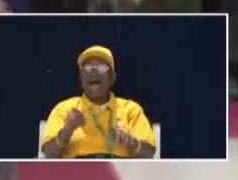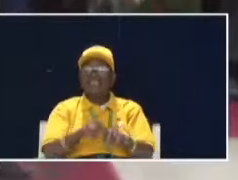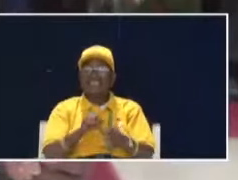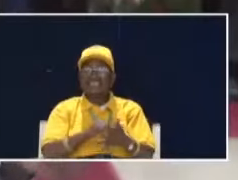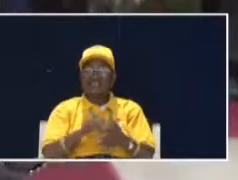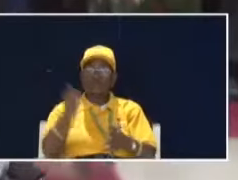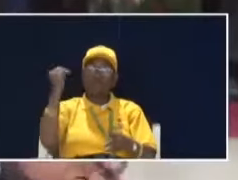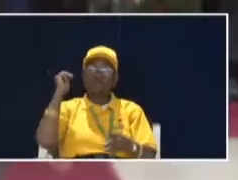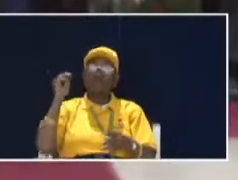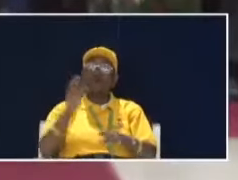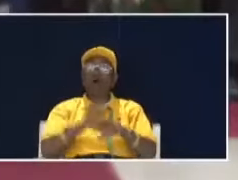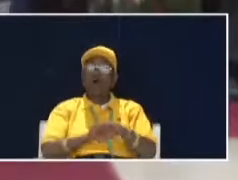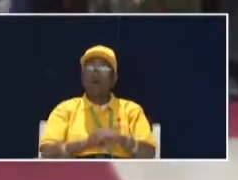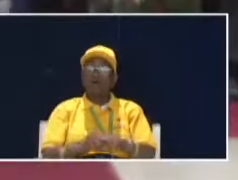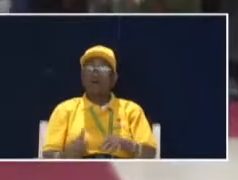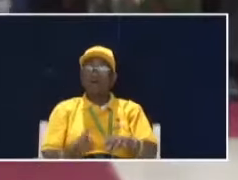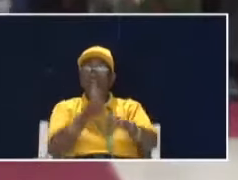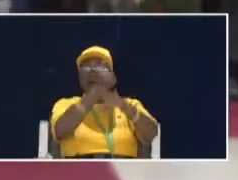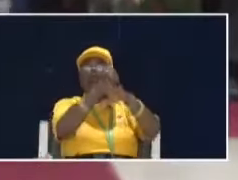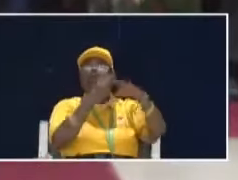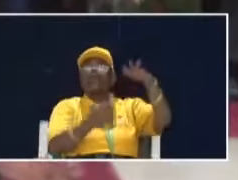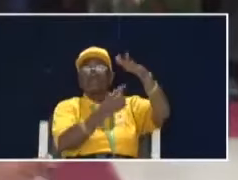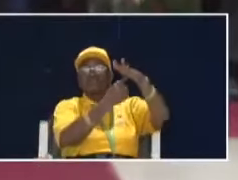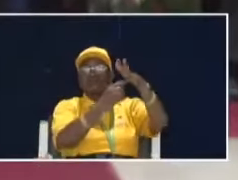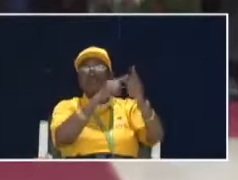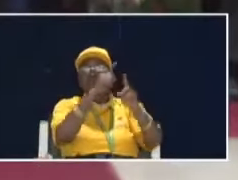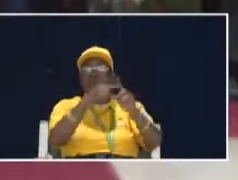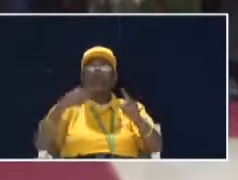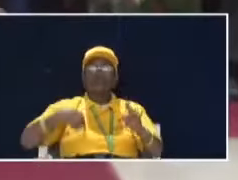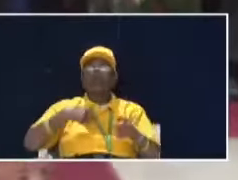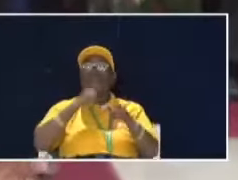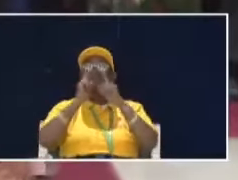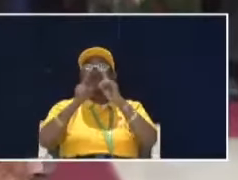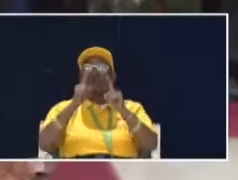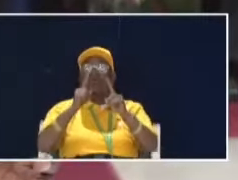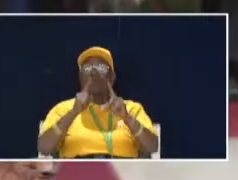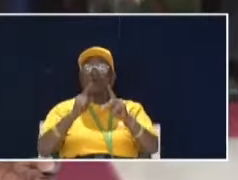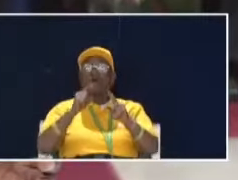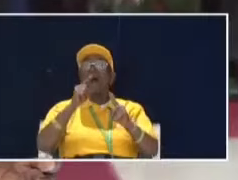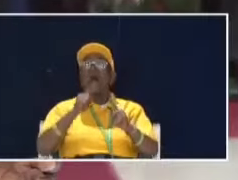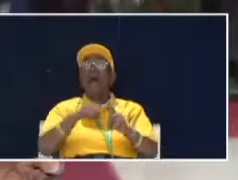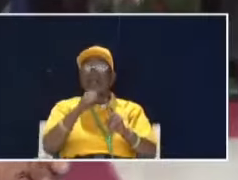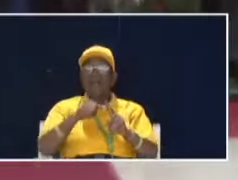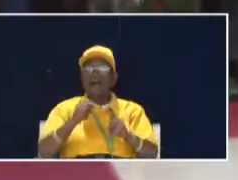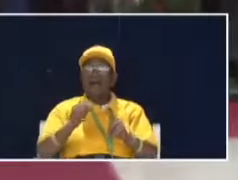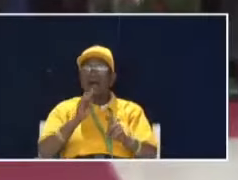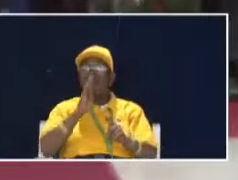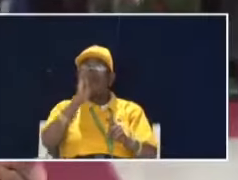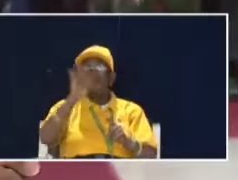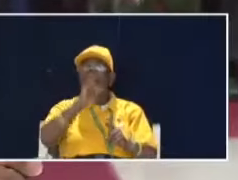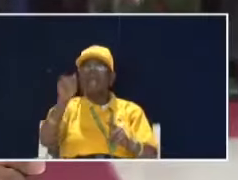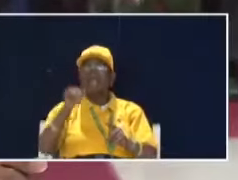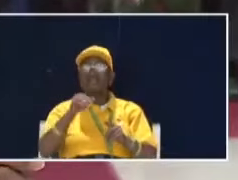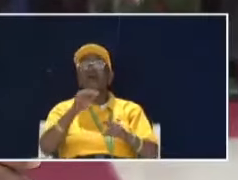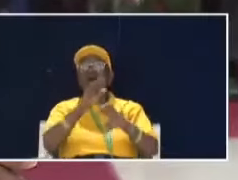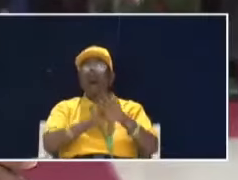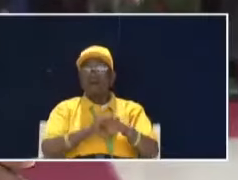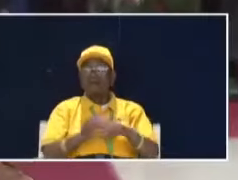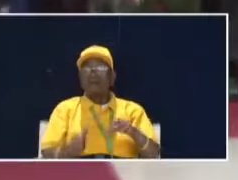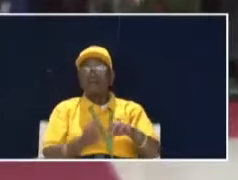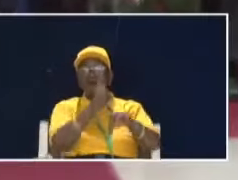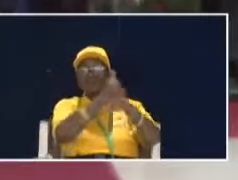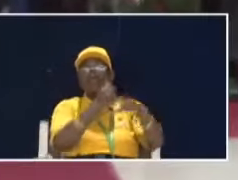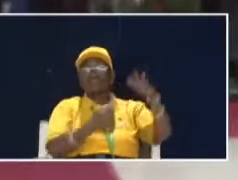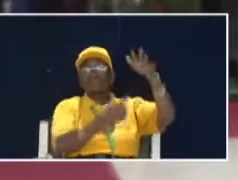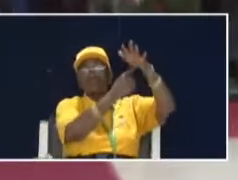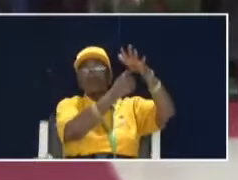incidentally, when we talk about mountaintop, being on the mountaintop, that's another way of saying you